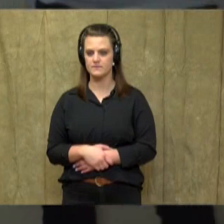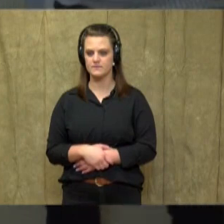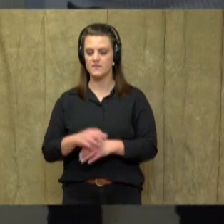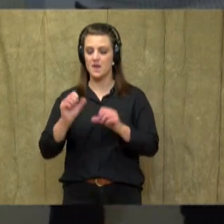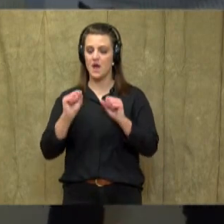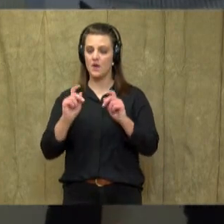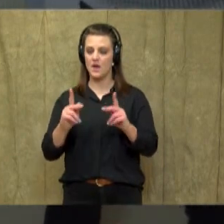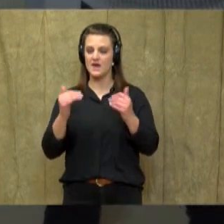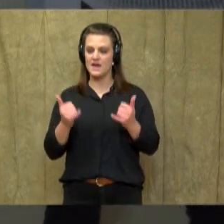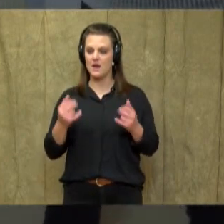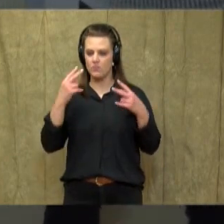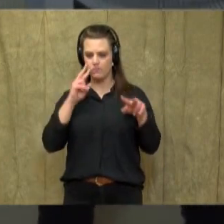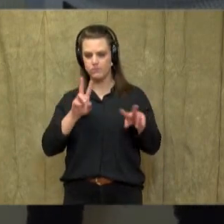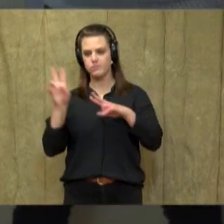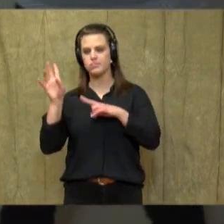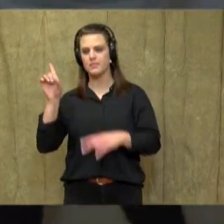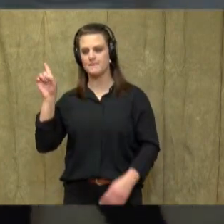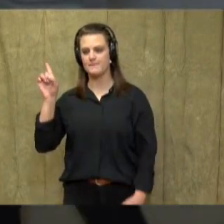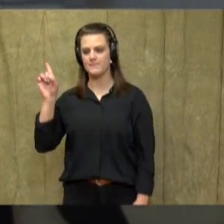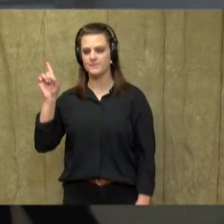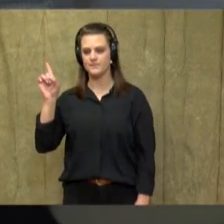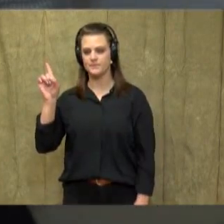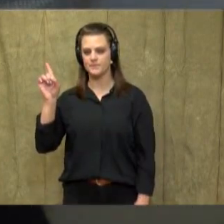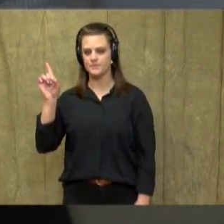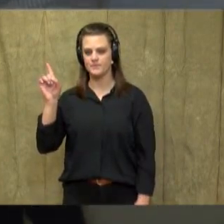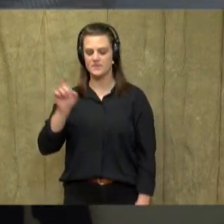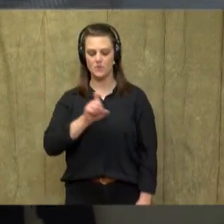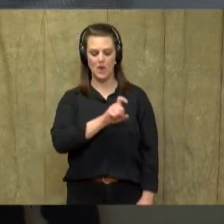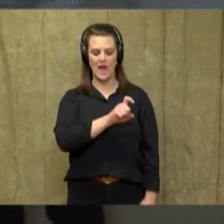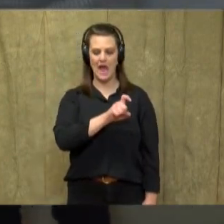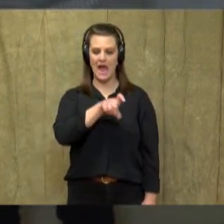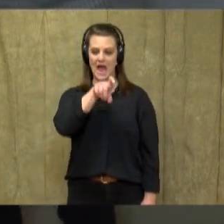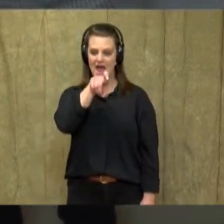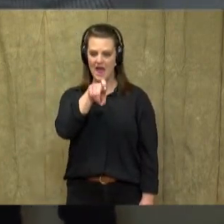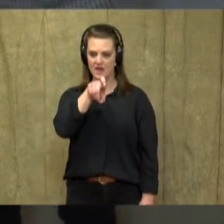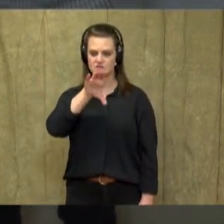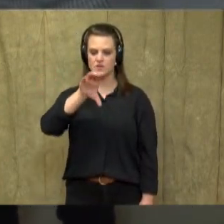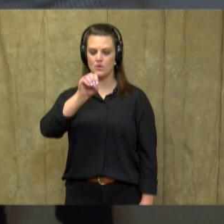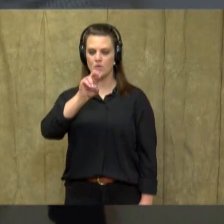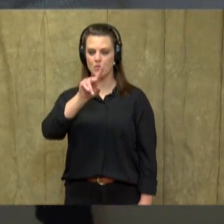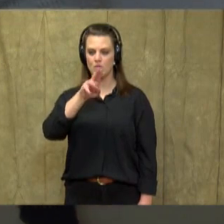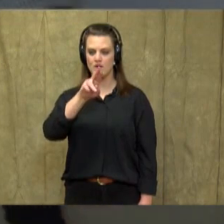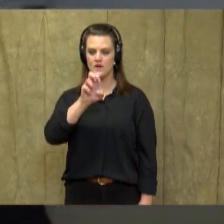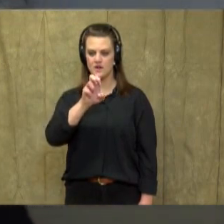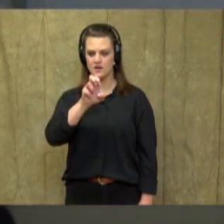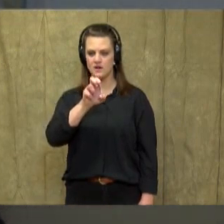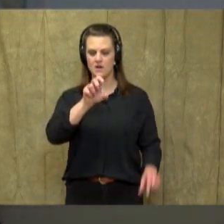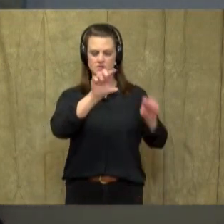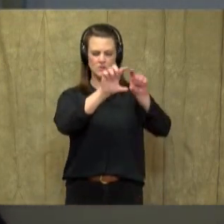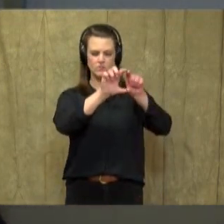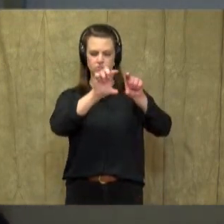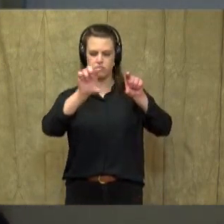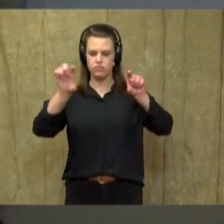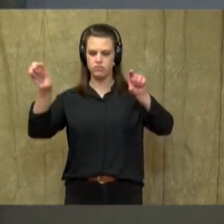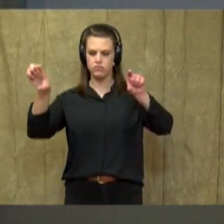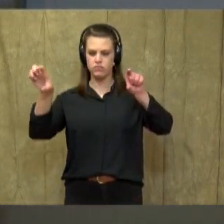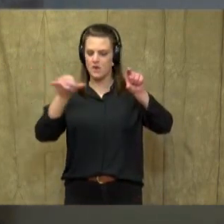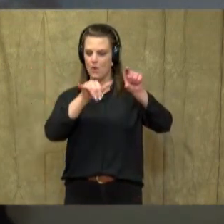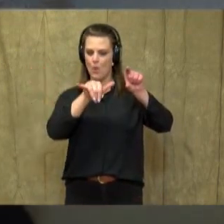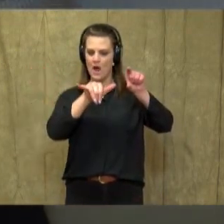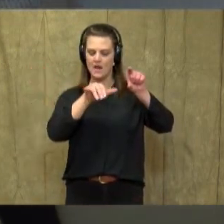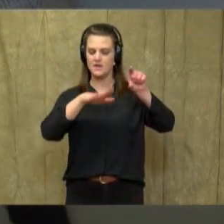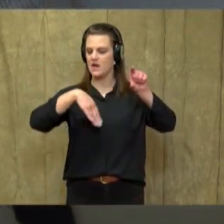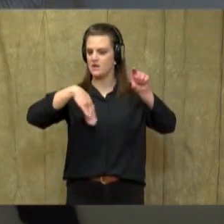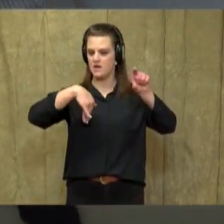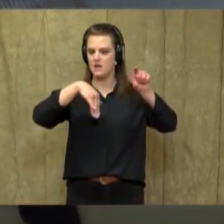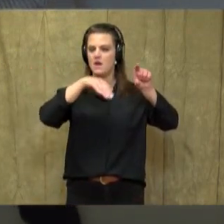All right, so I want you to take a look at your x coordinate, pattern A. Don't look down here, just look at